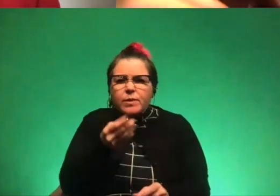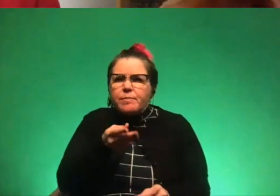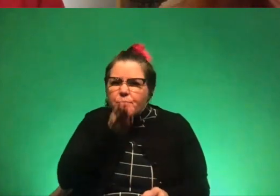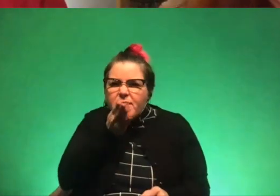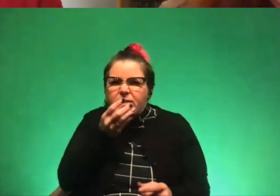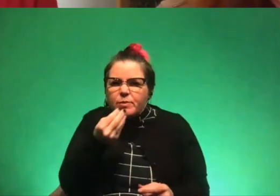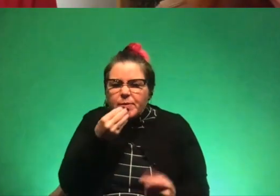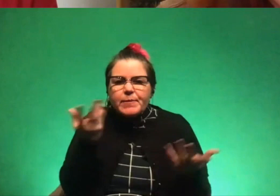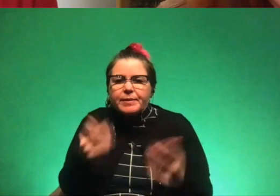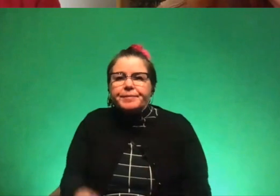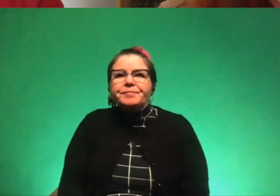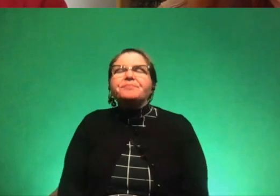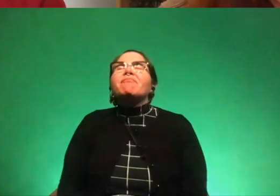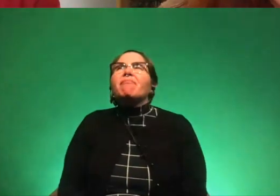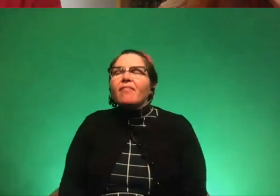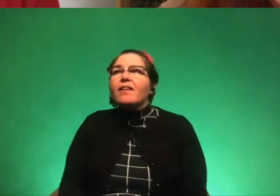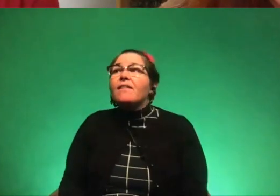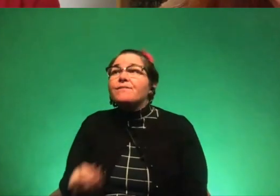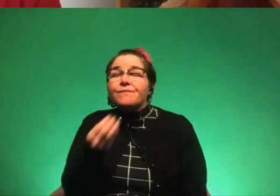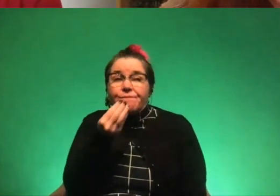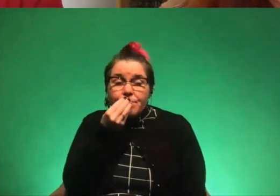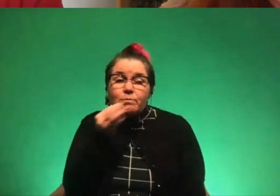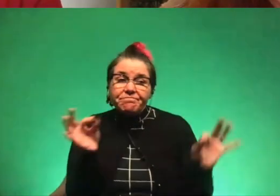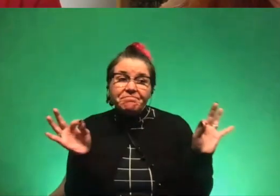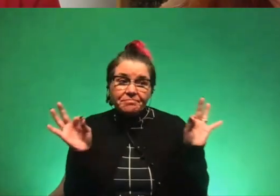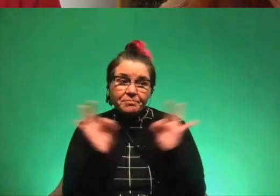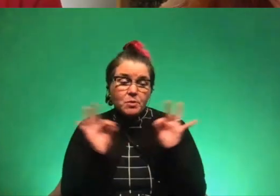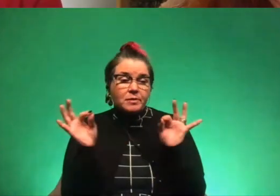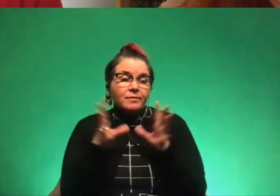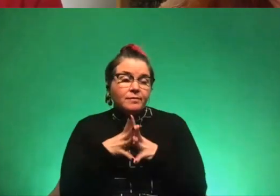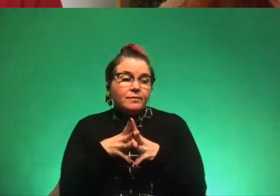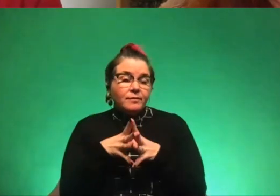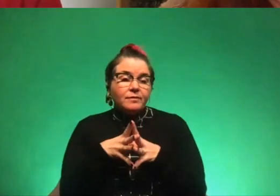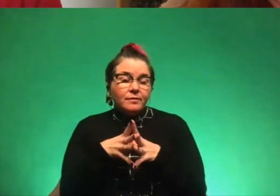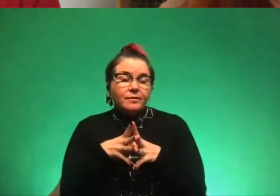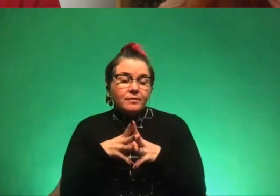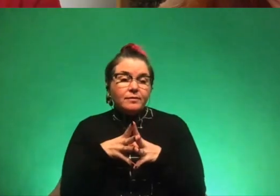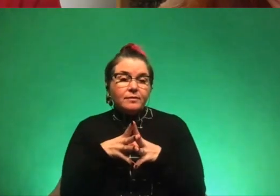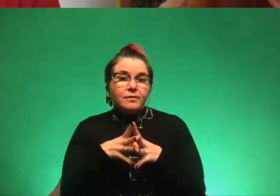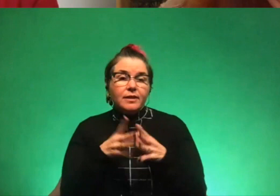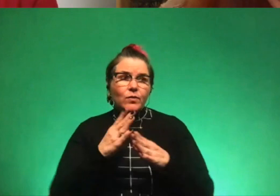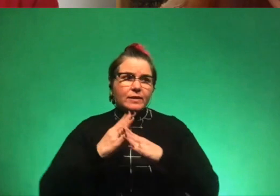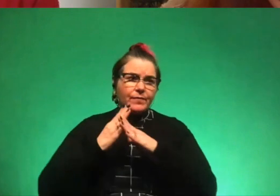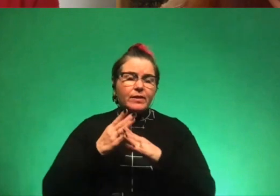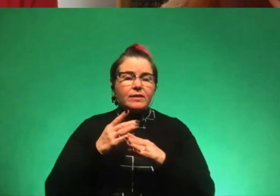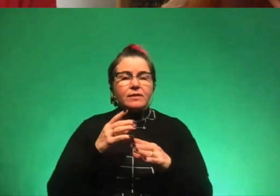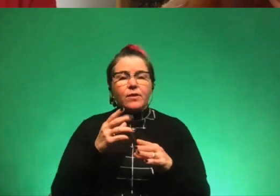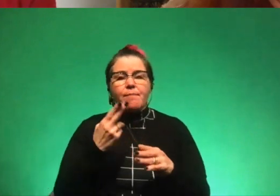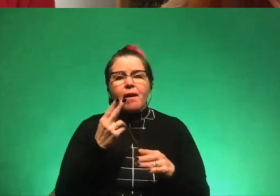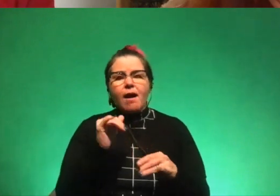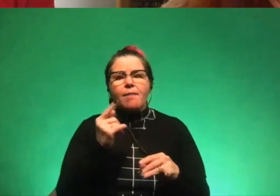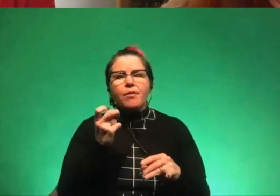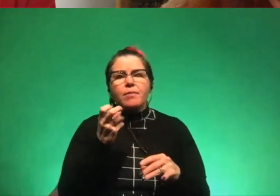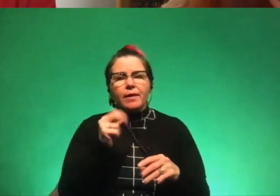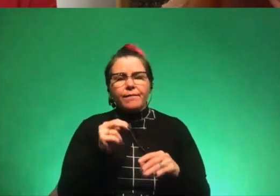is Yeah, food is really important because it's a really good defense against hypothermia. If you've got a full stomach